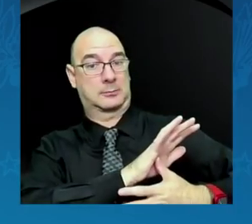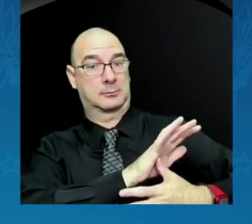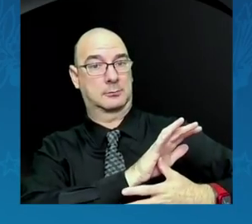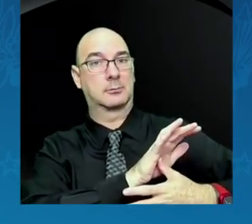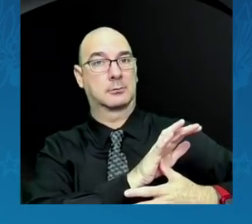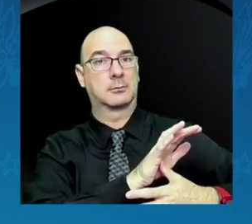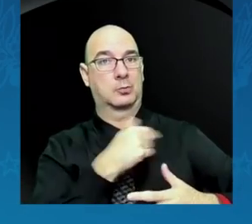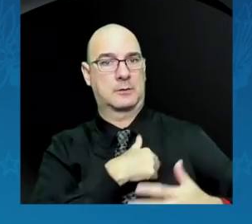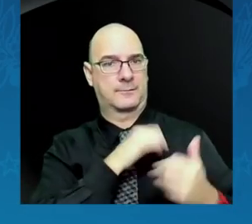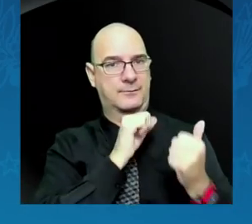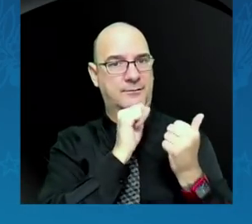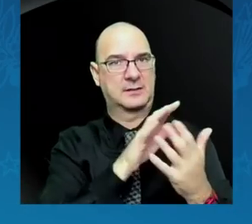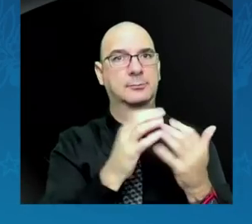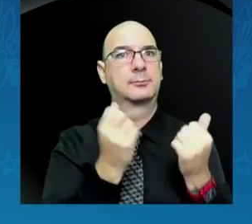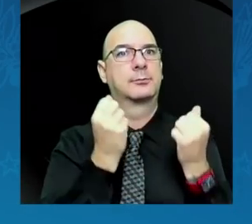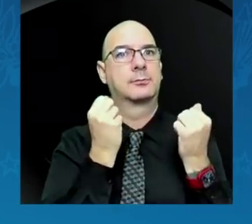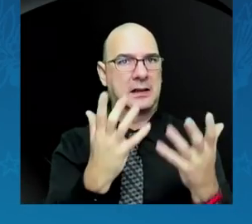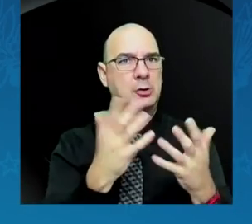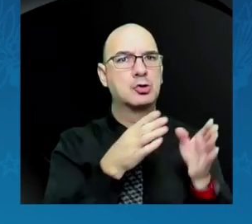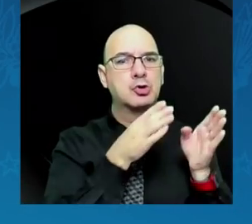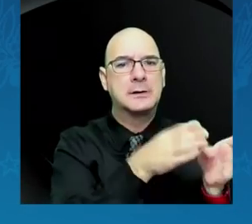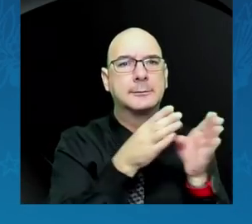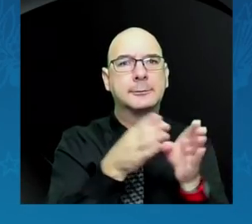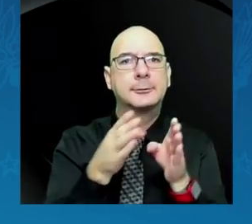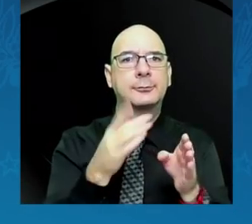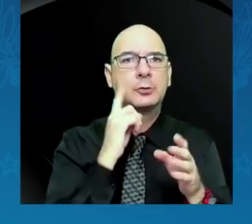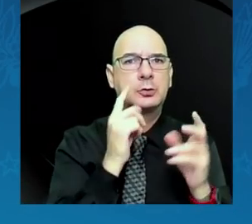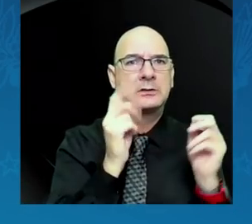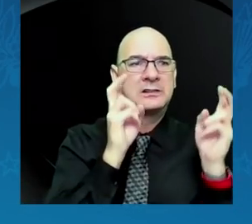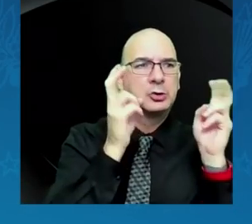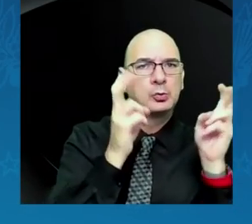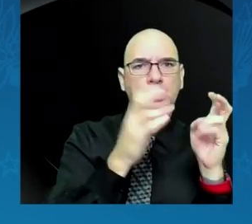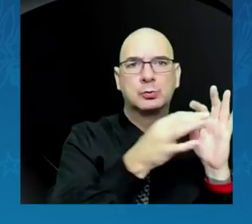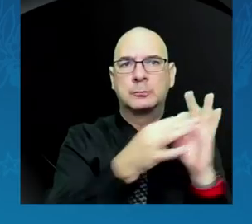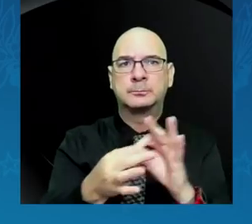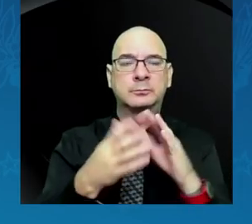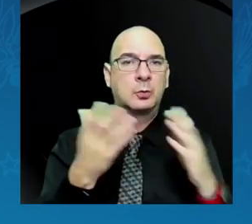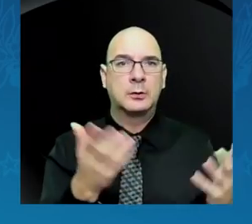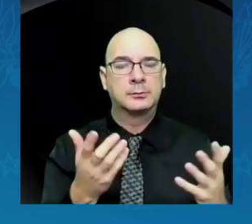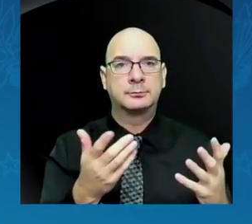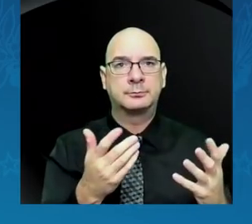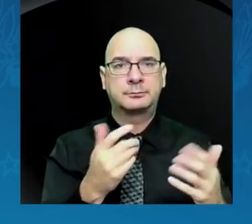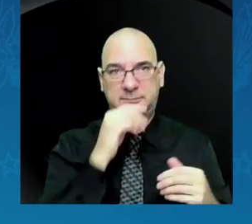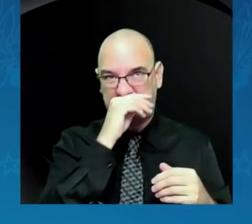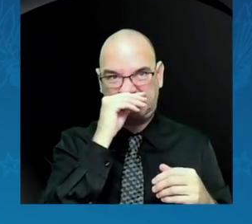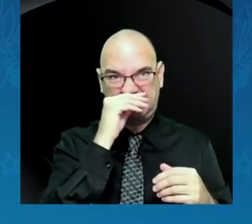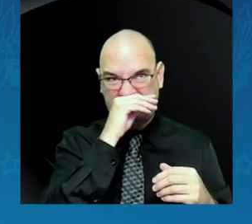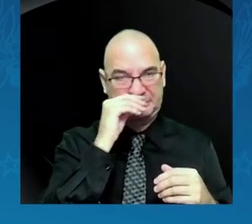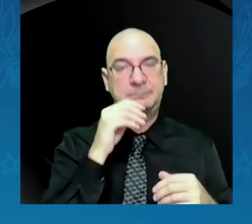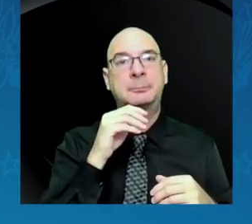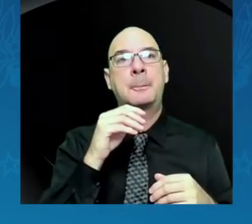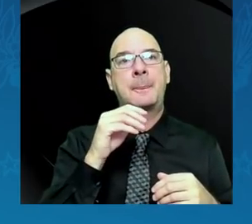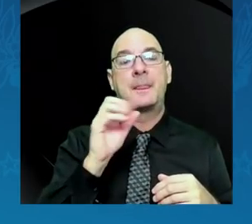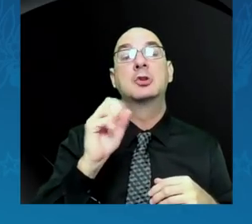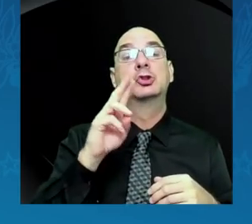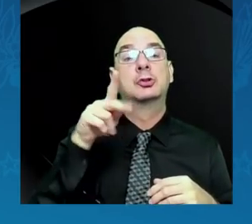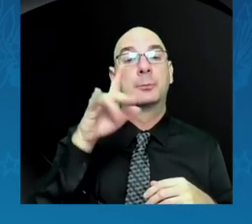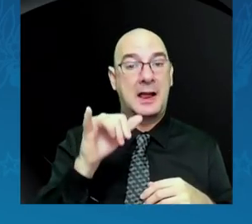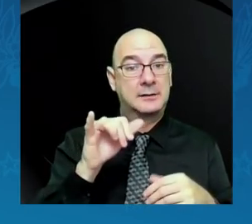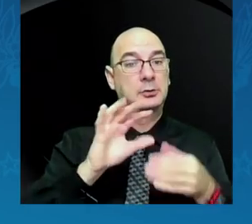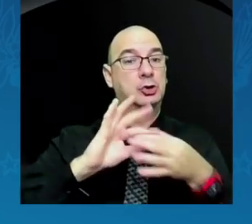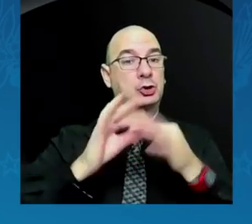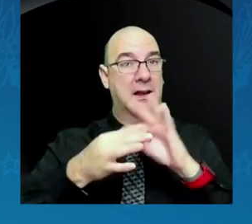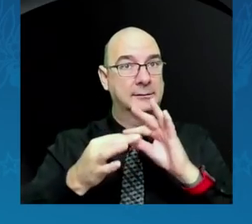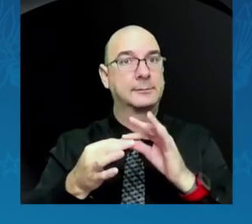we know is related to this is the supply chain issue that we just discussed. And so on a domestic level, in